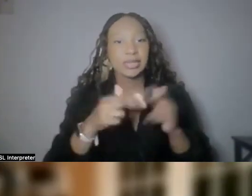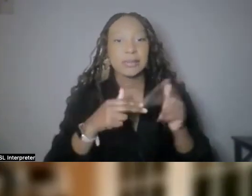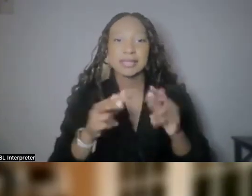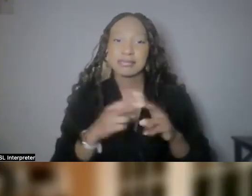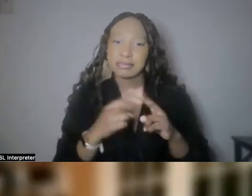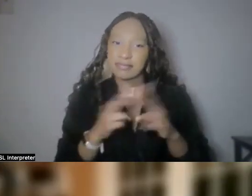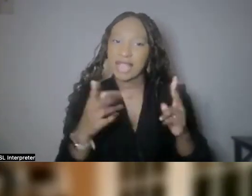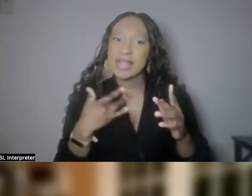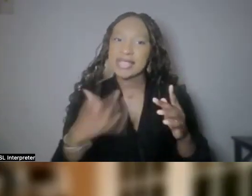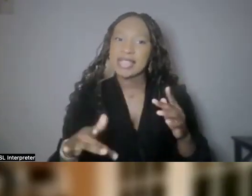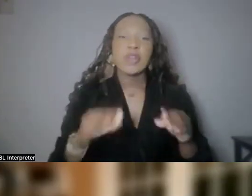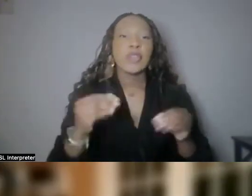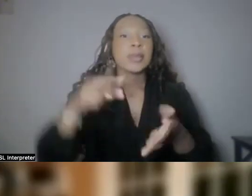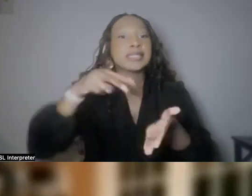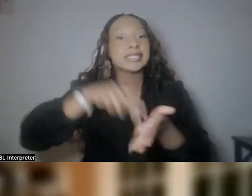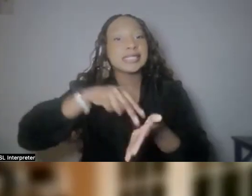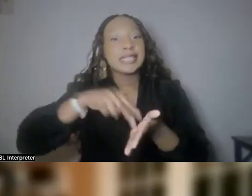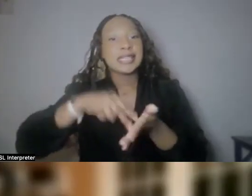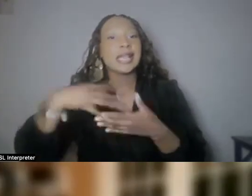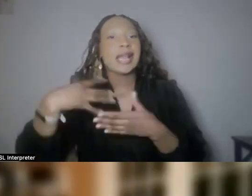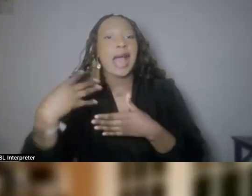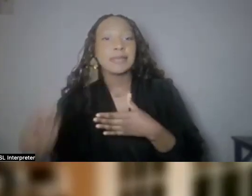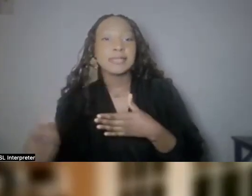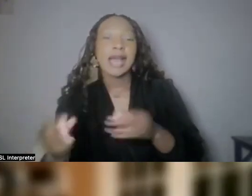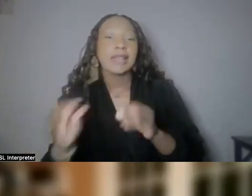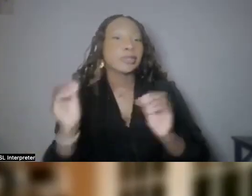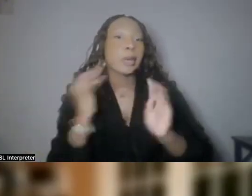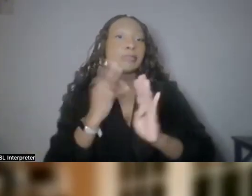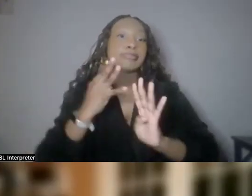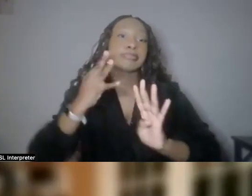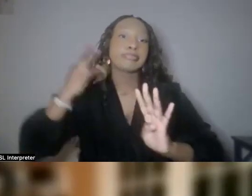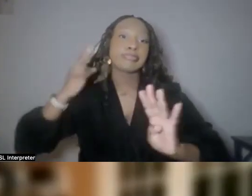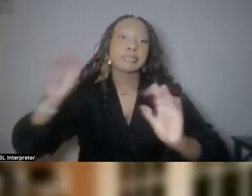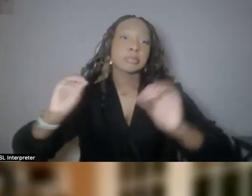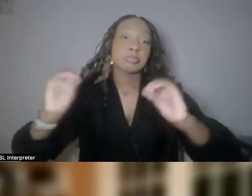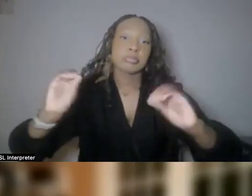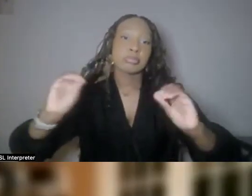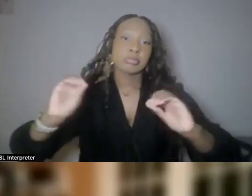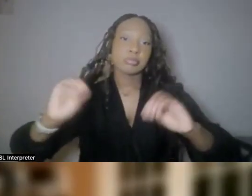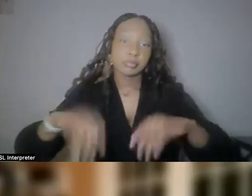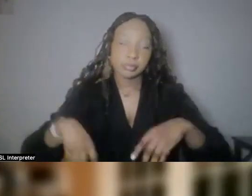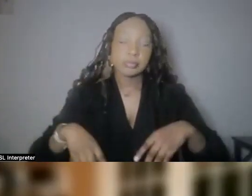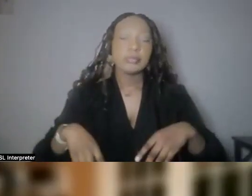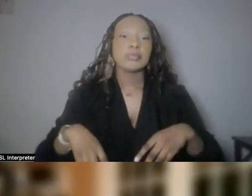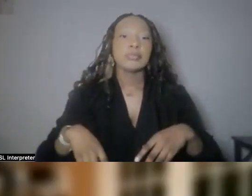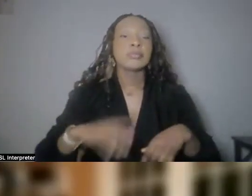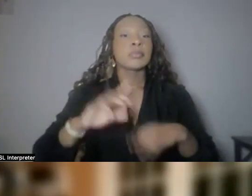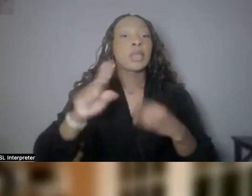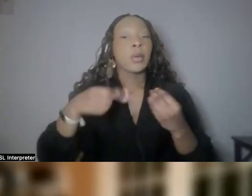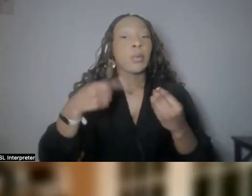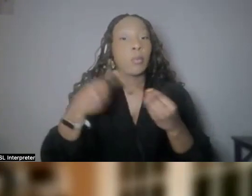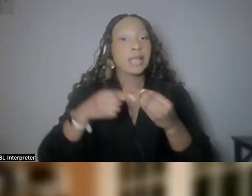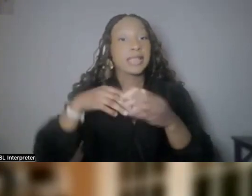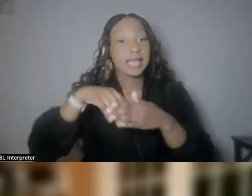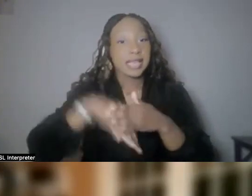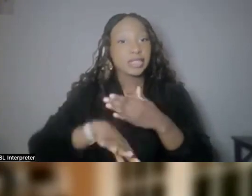there's no one standing outside. There's no long line. And pretty much once they're in the